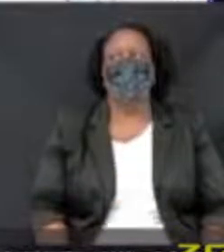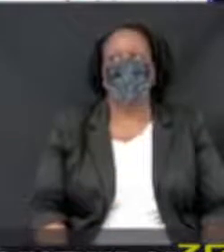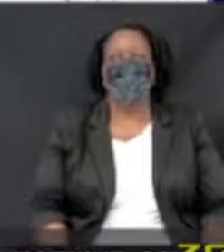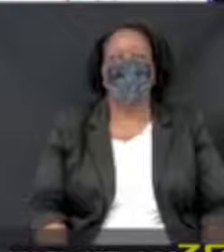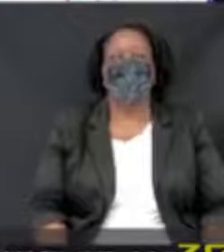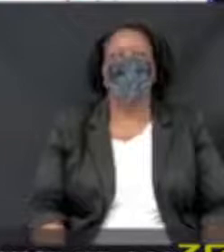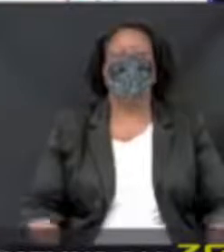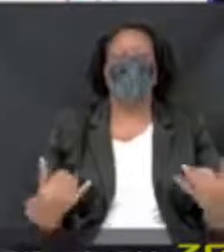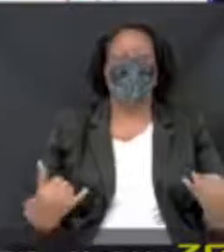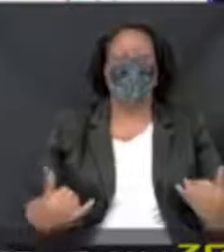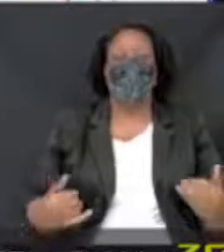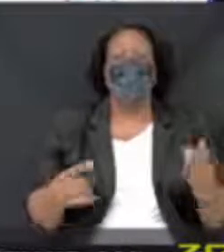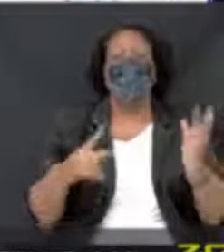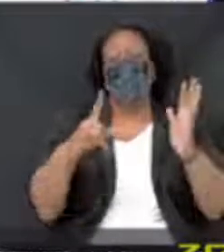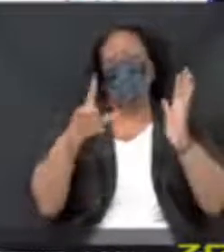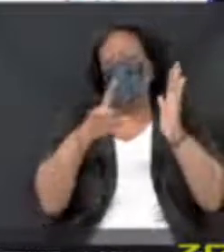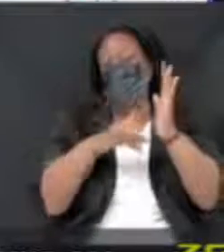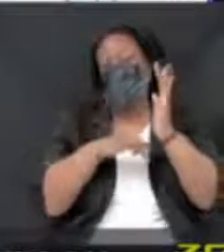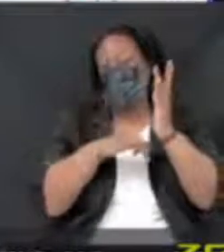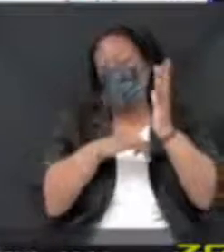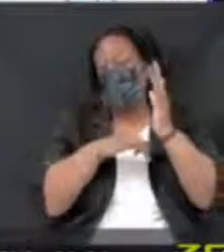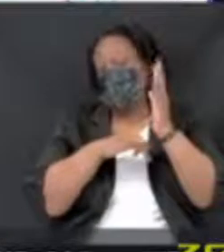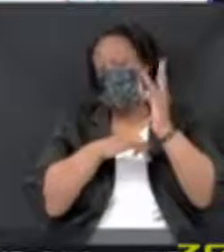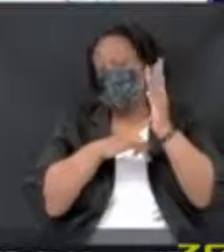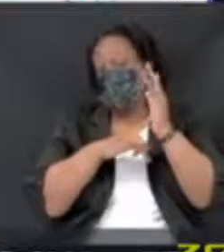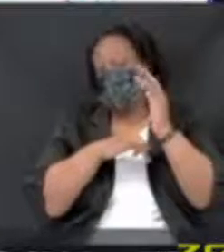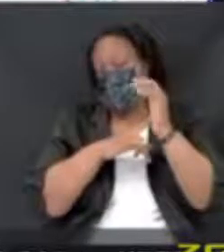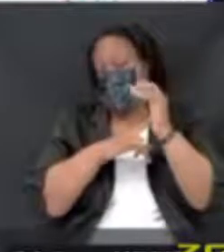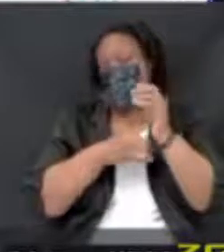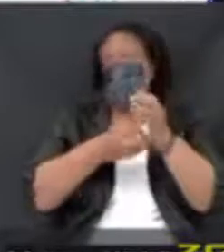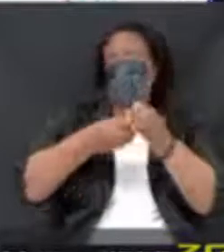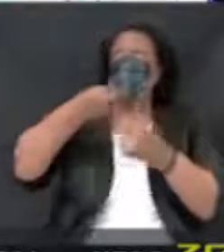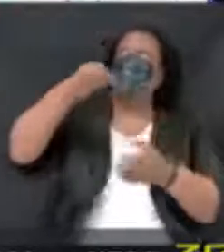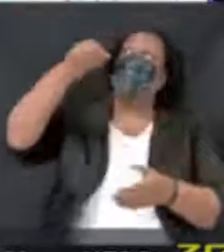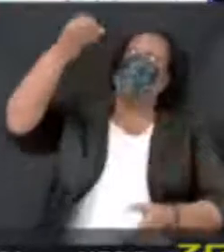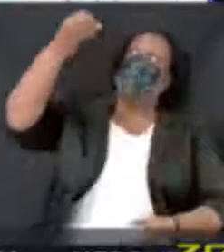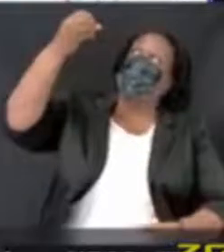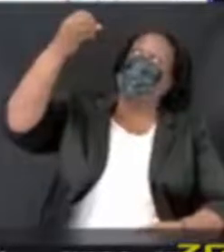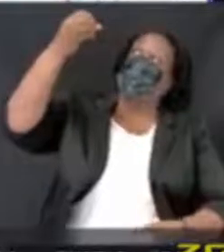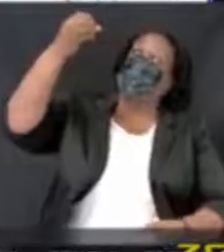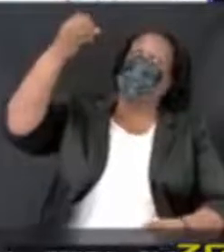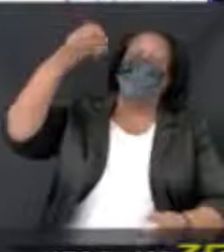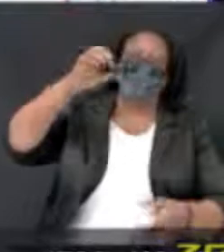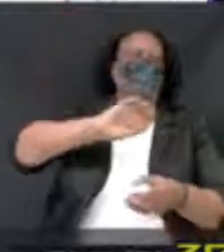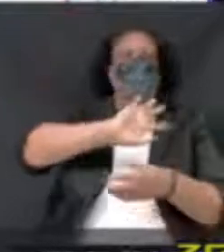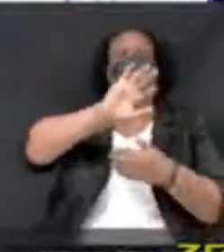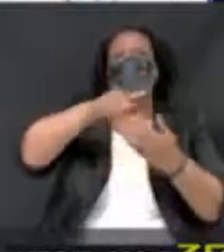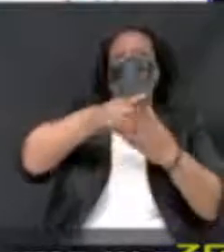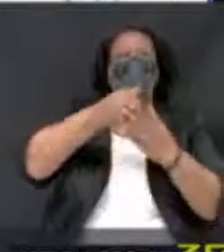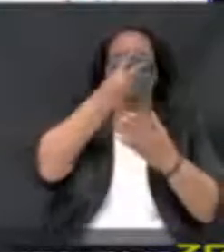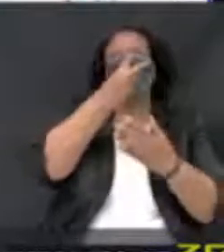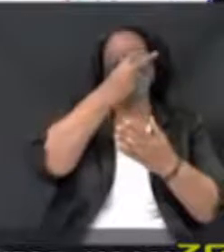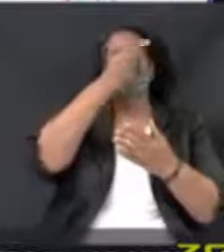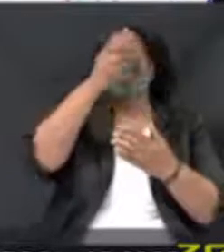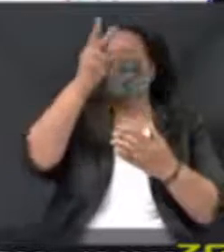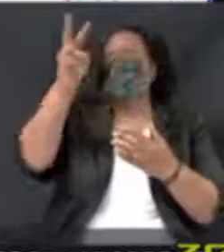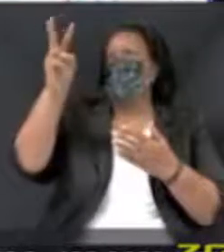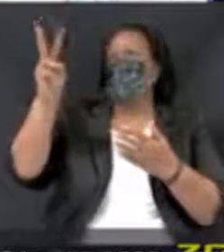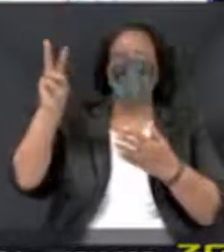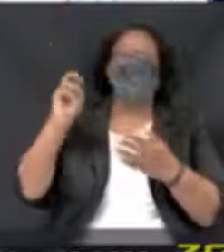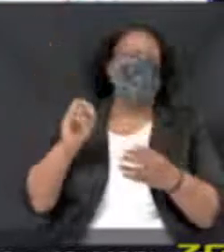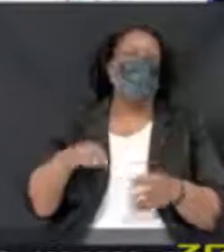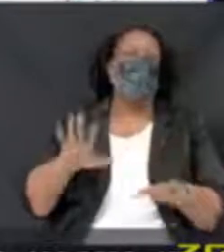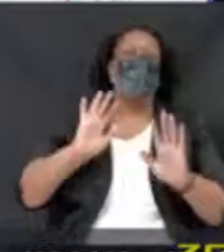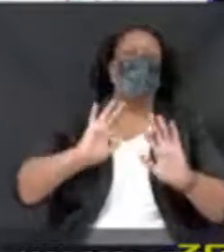lamp. It's not put under a bushel, but it is put on a lampstand so that everybody can see the work